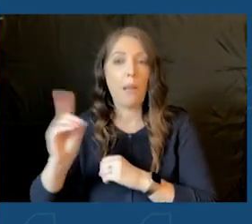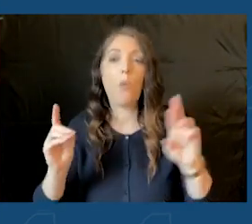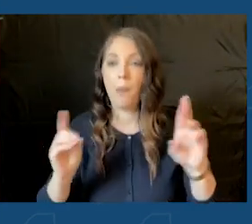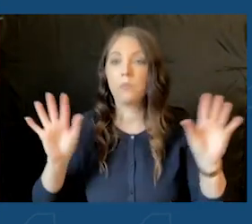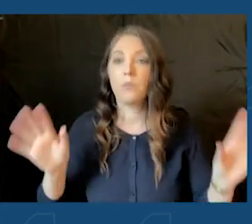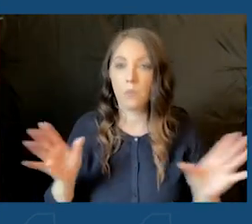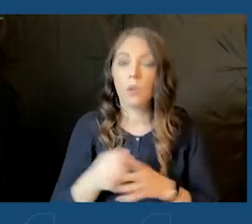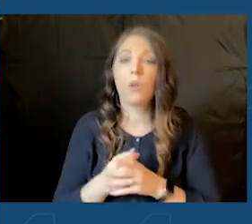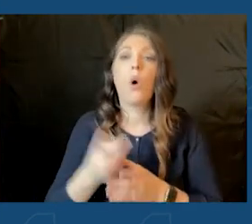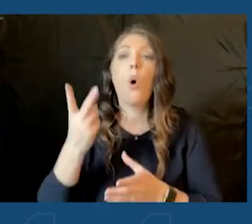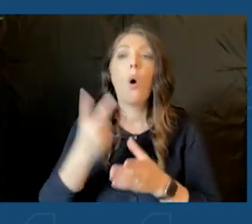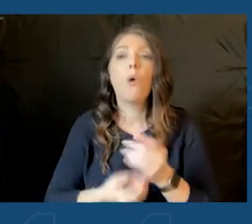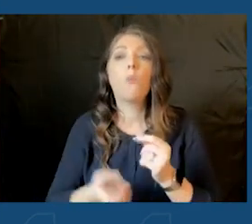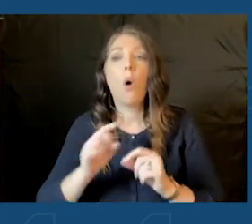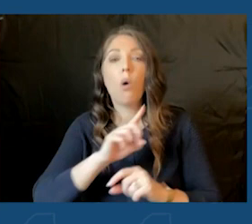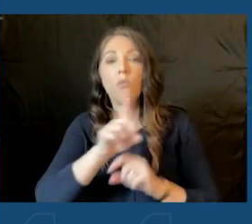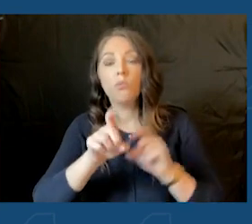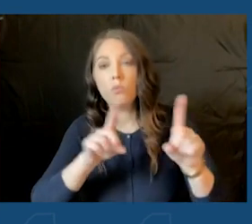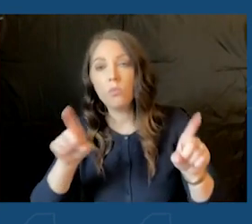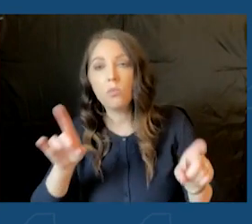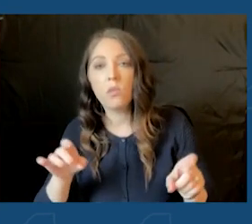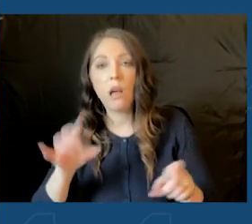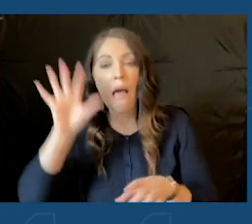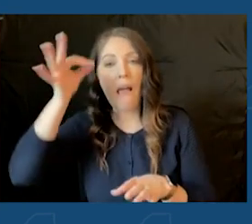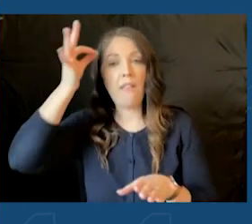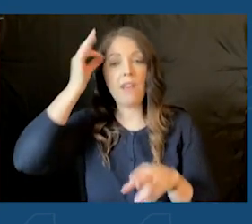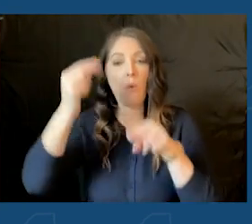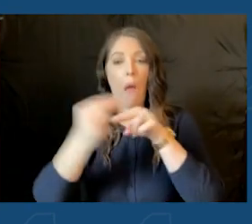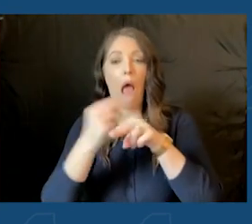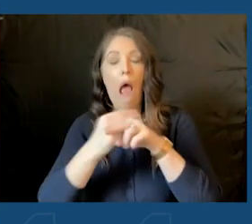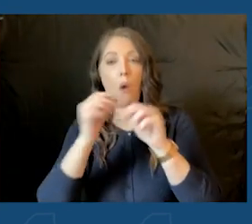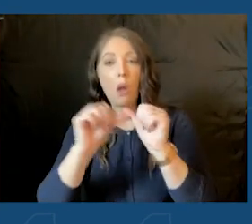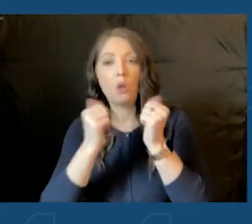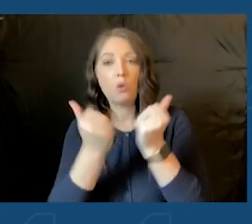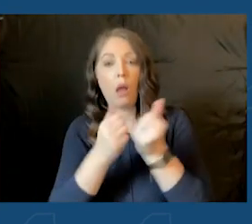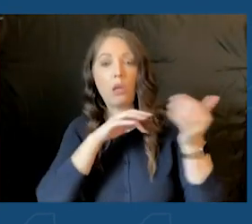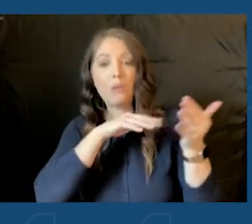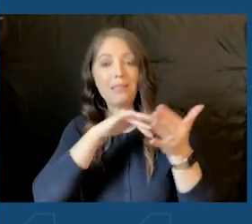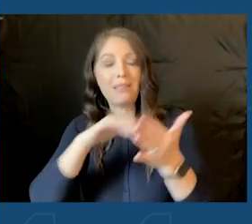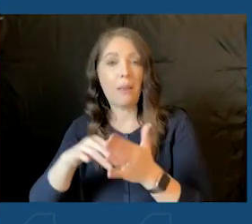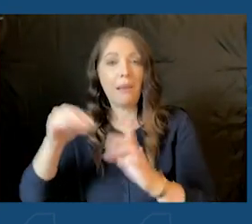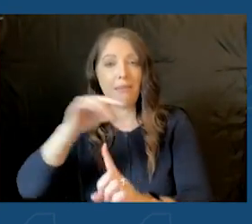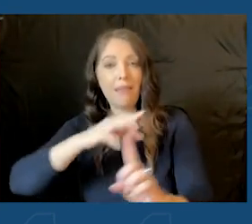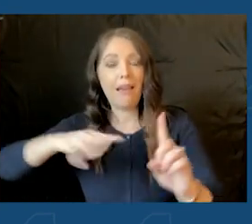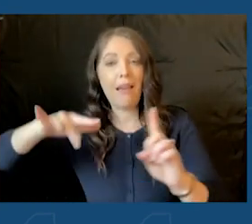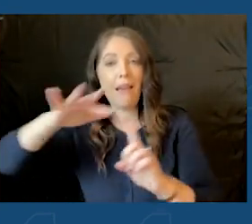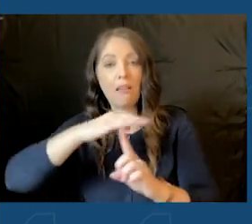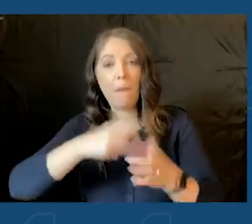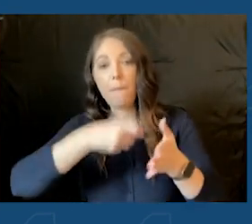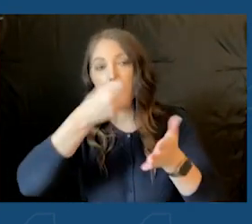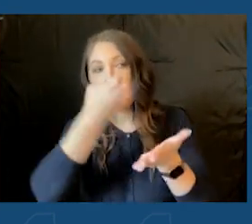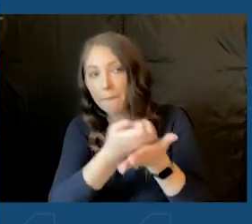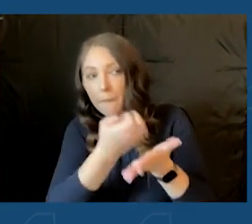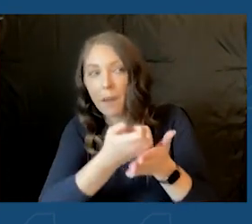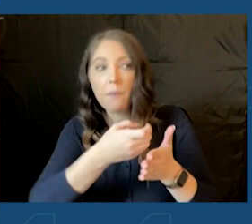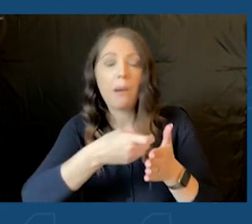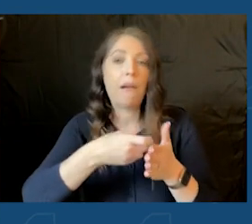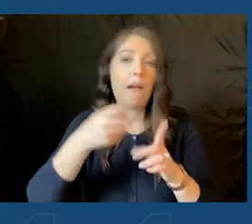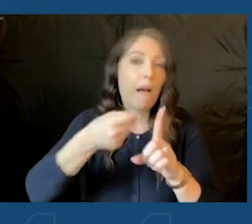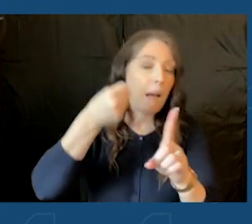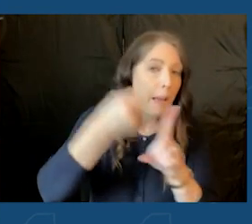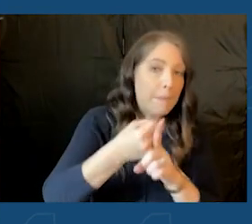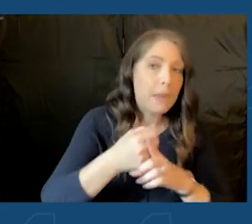Highway Administration to study the economic, environmental impact of congestion pricing. Also, the